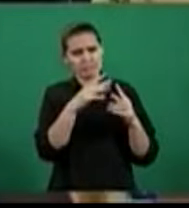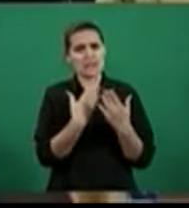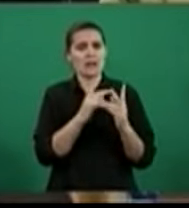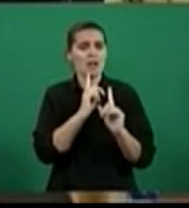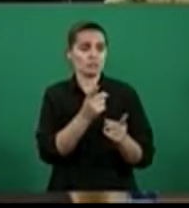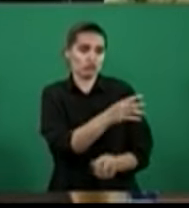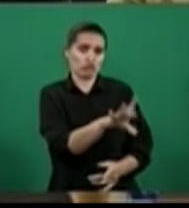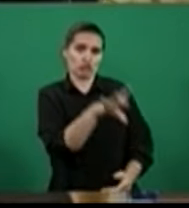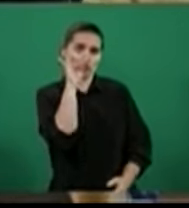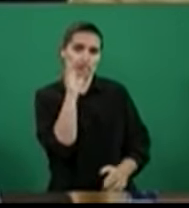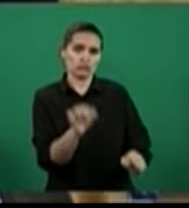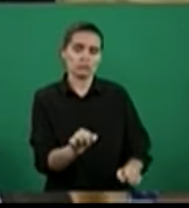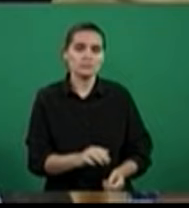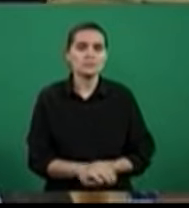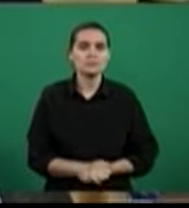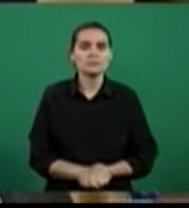my schedule.